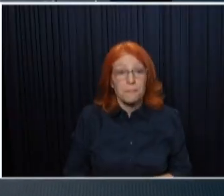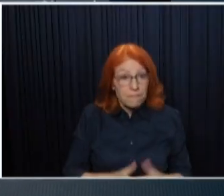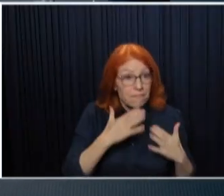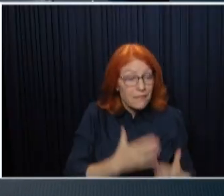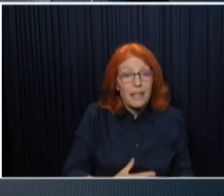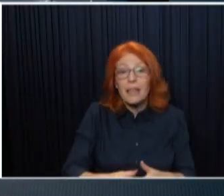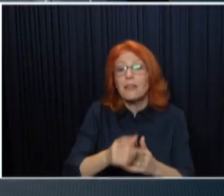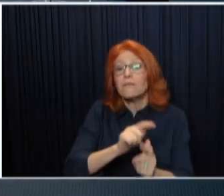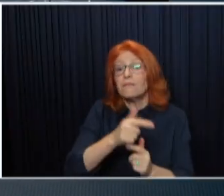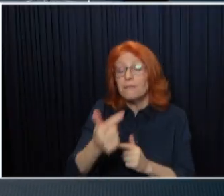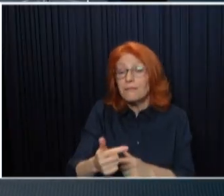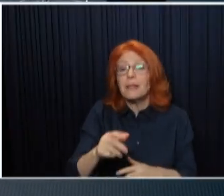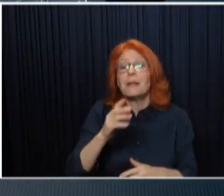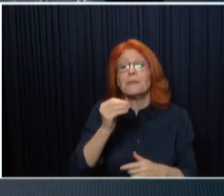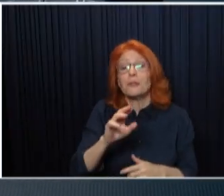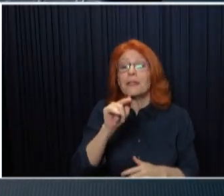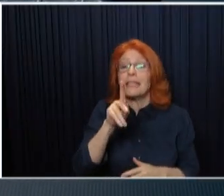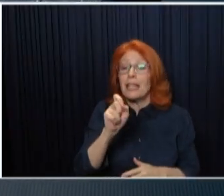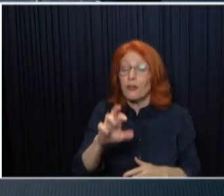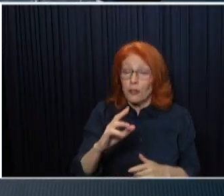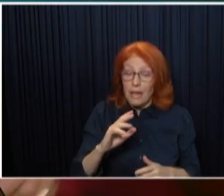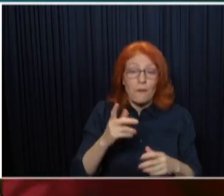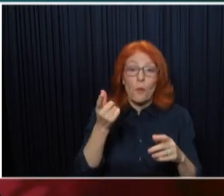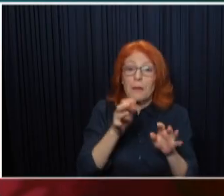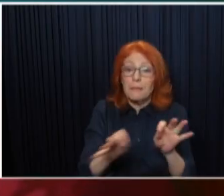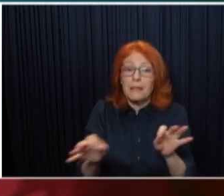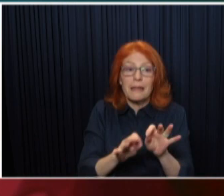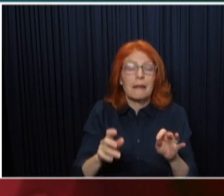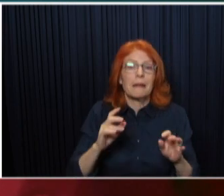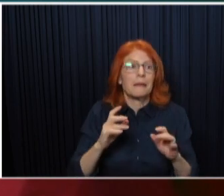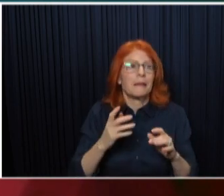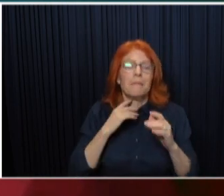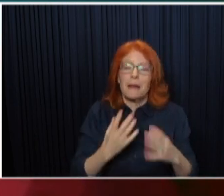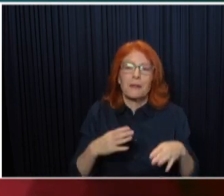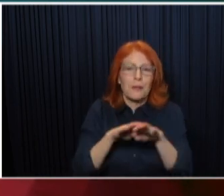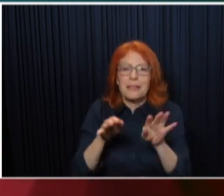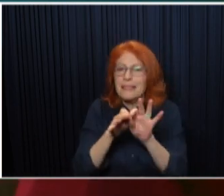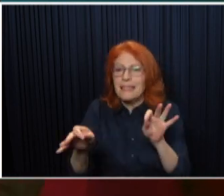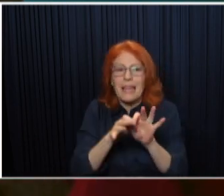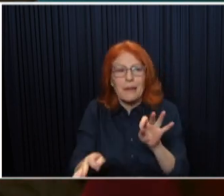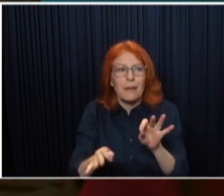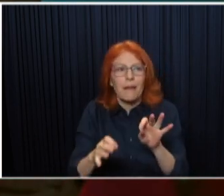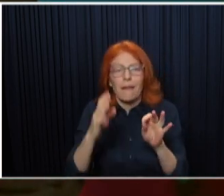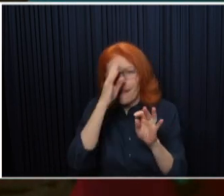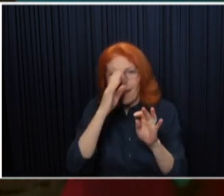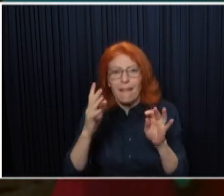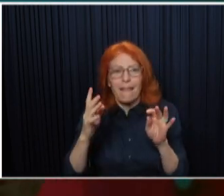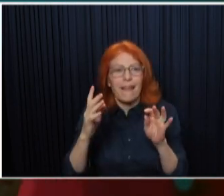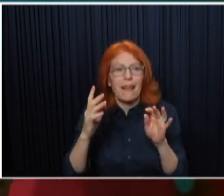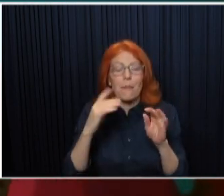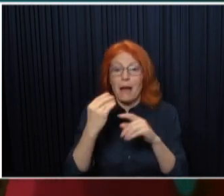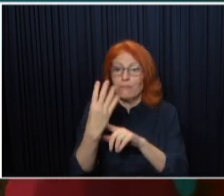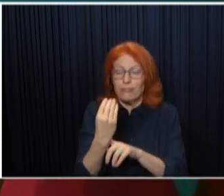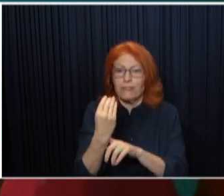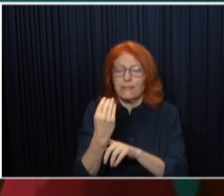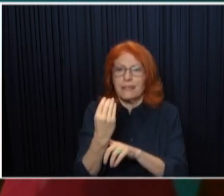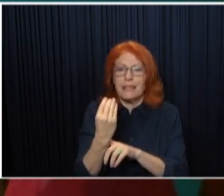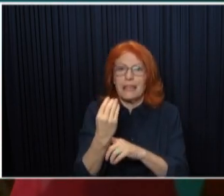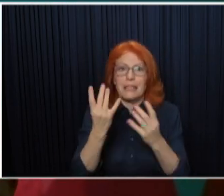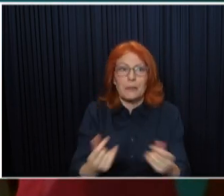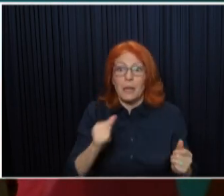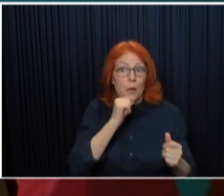have 1 minute for your closing statement. Magic has happened. My closing statements have disappeared. Okay, here we go. Wasn't